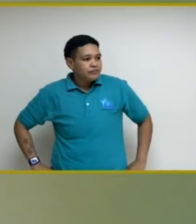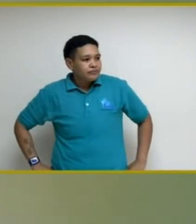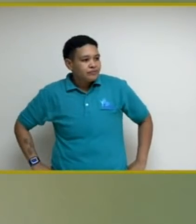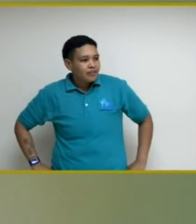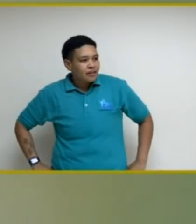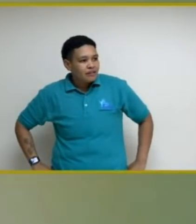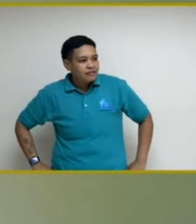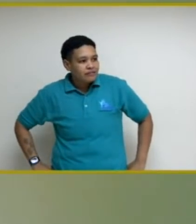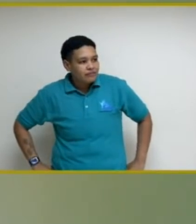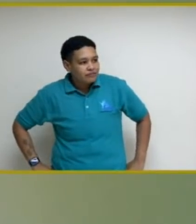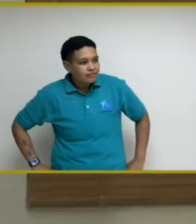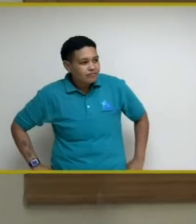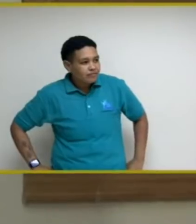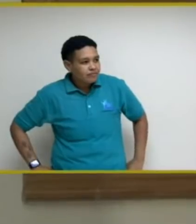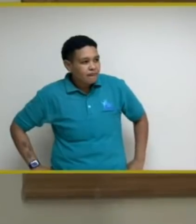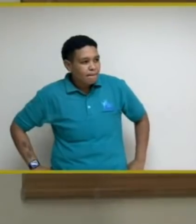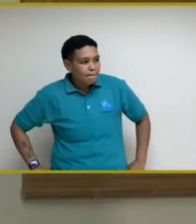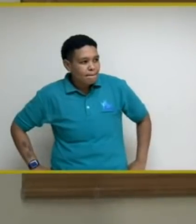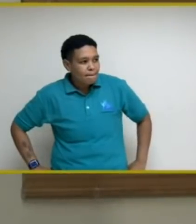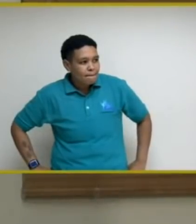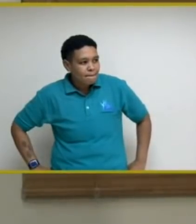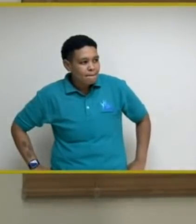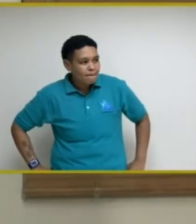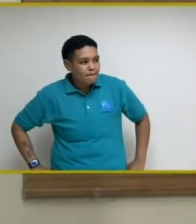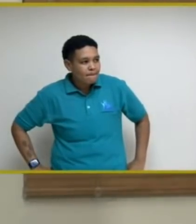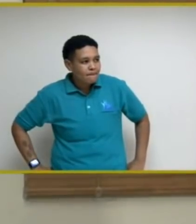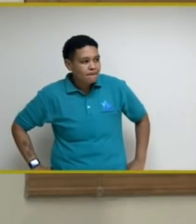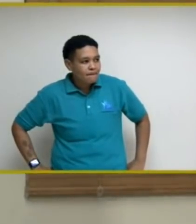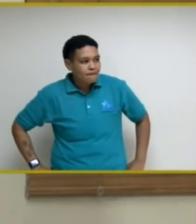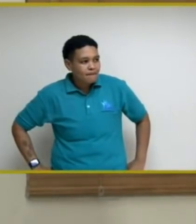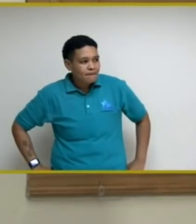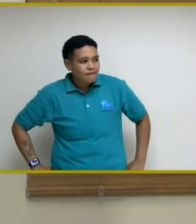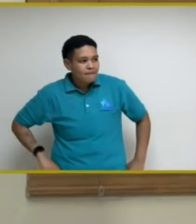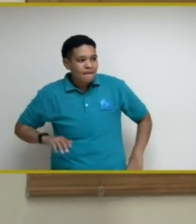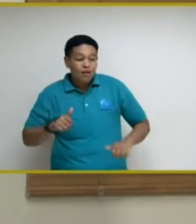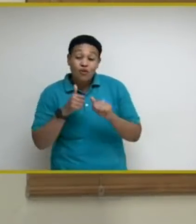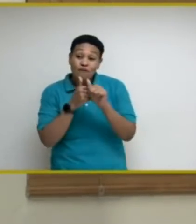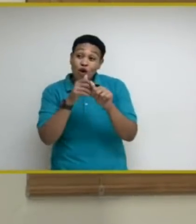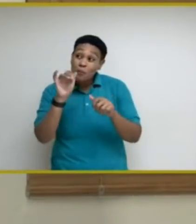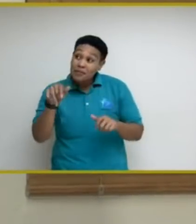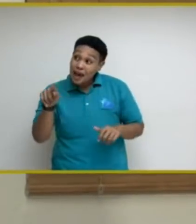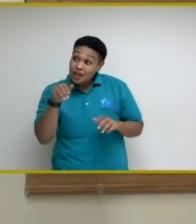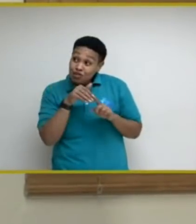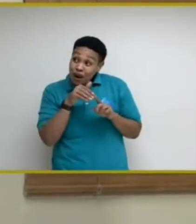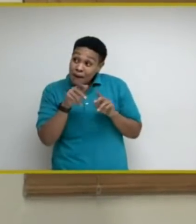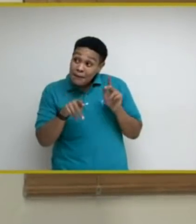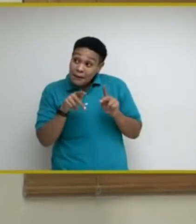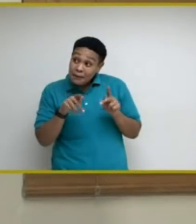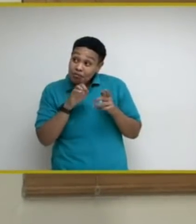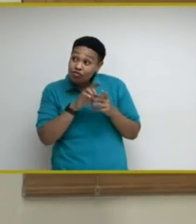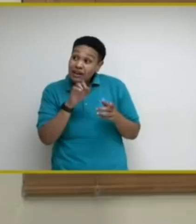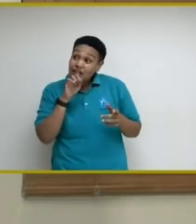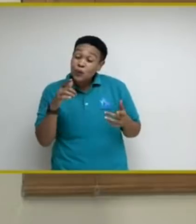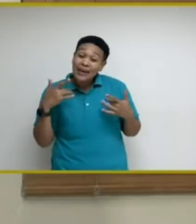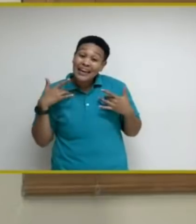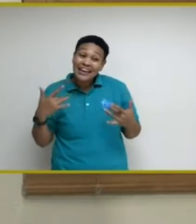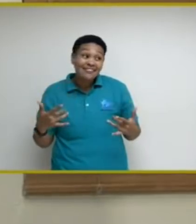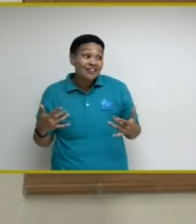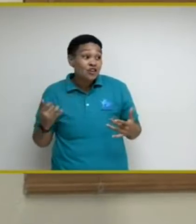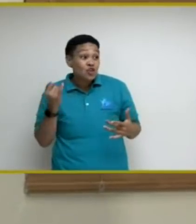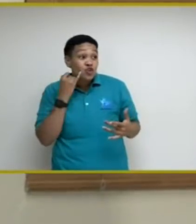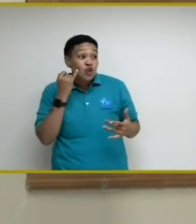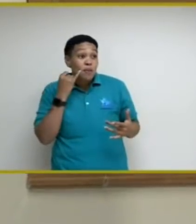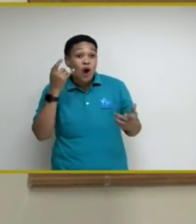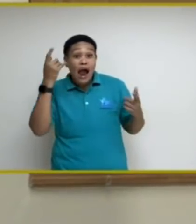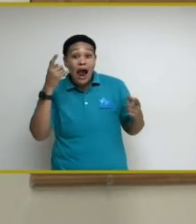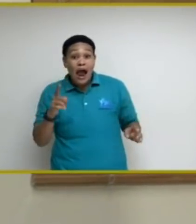want to follow up on that, just to remind persons that in terms of the events